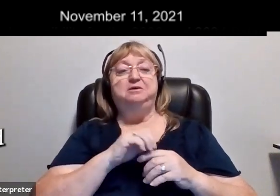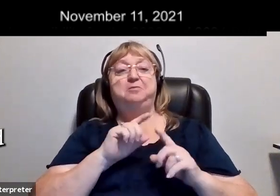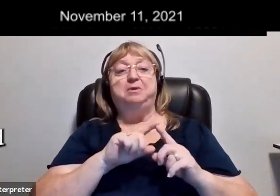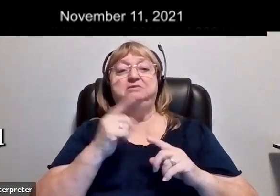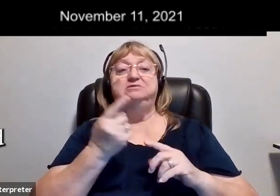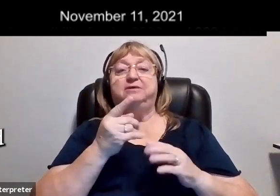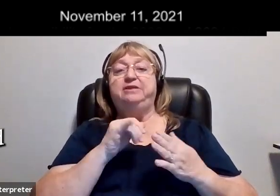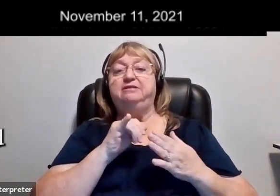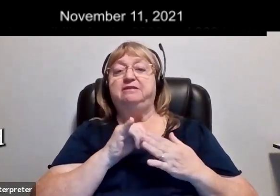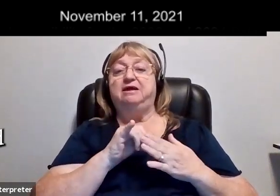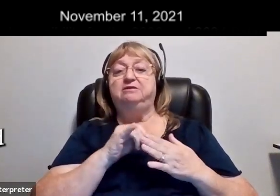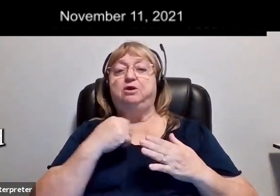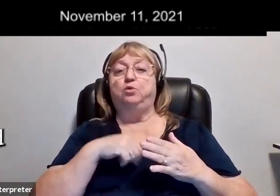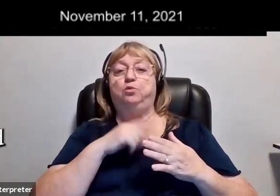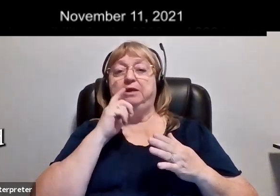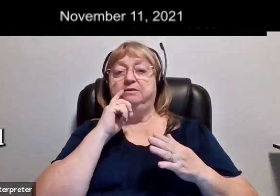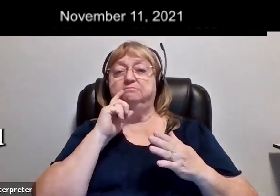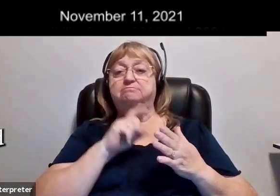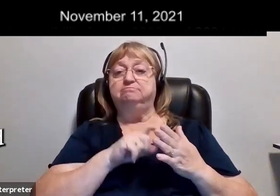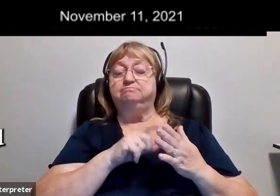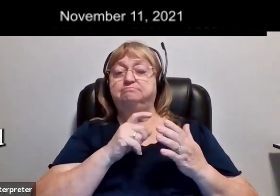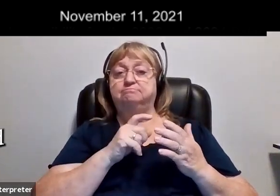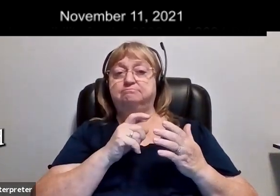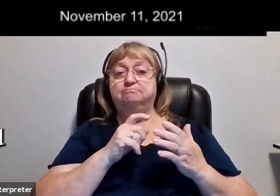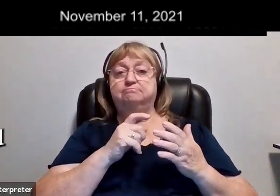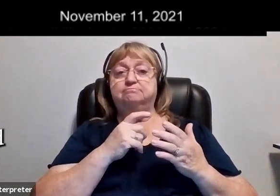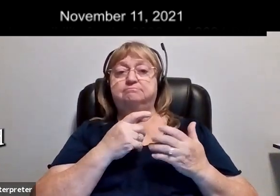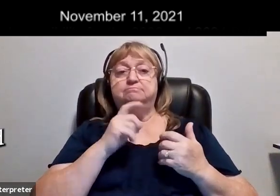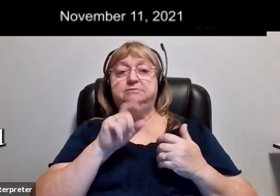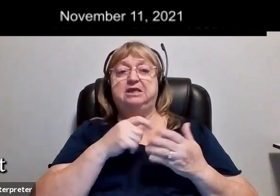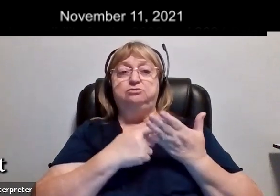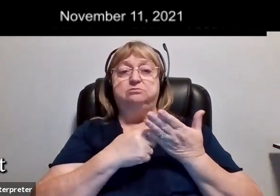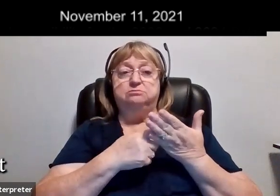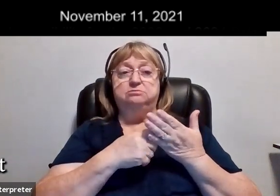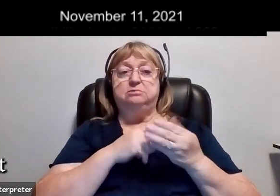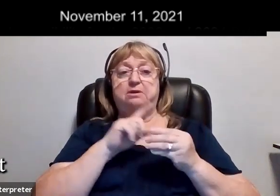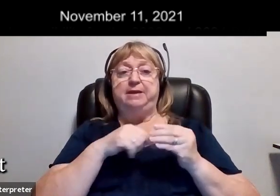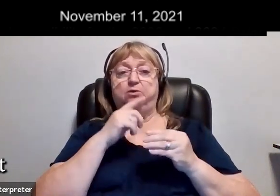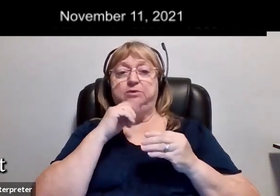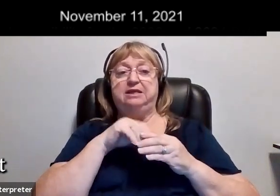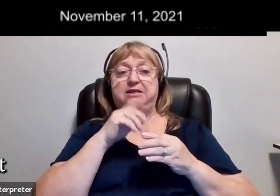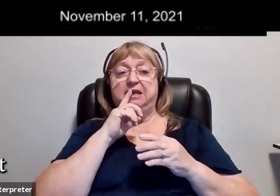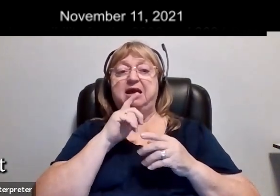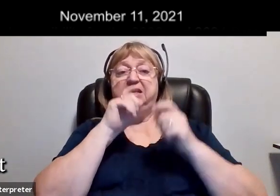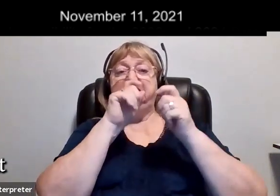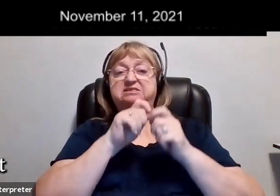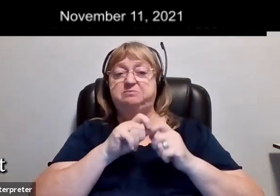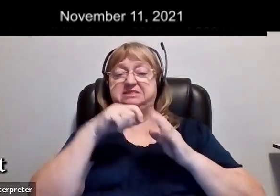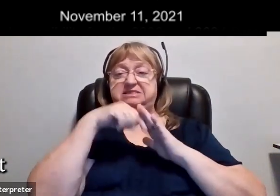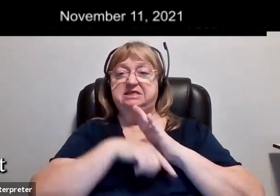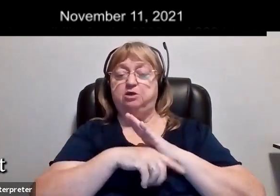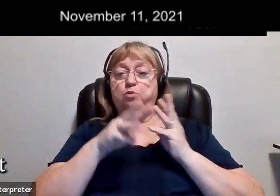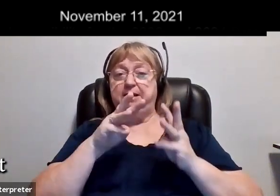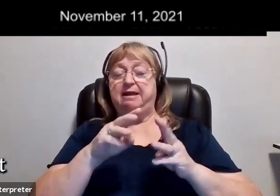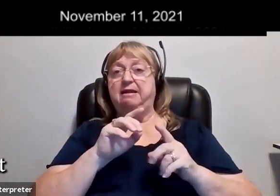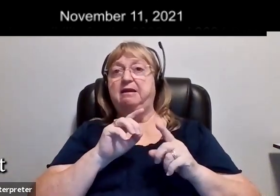something that we distinguished into talking about it in an explicit way, in the